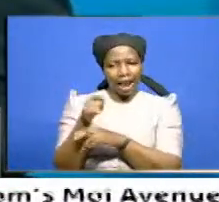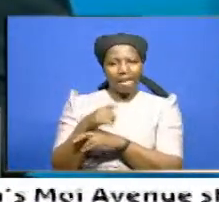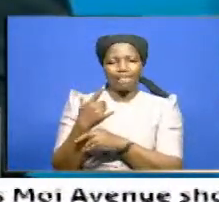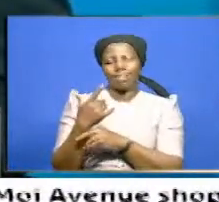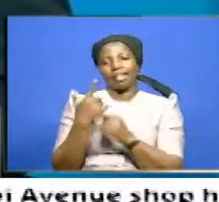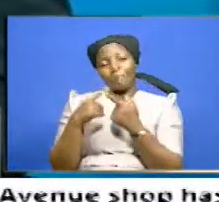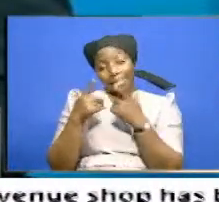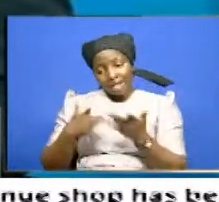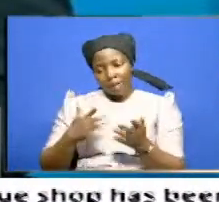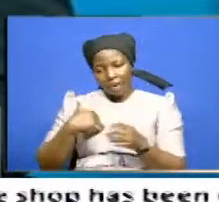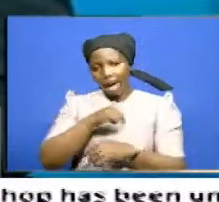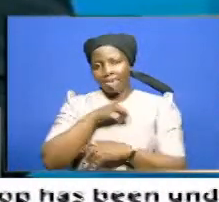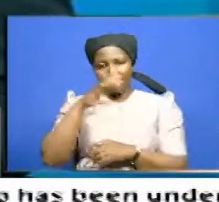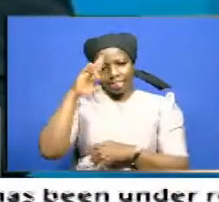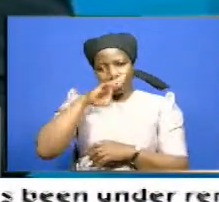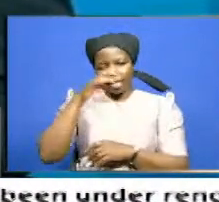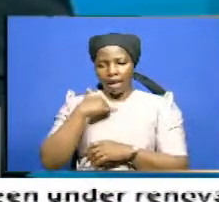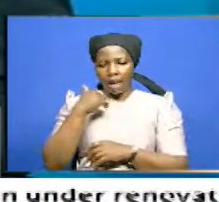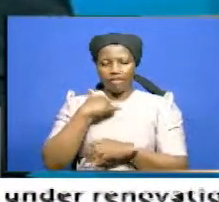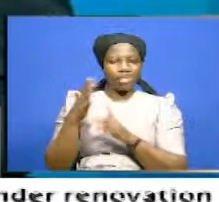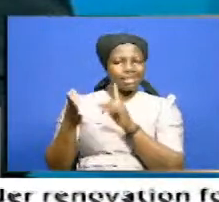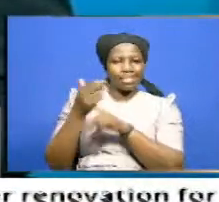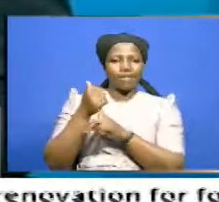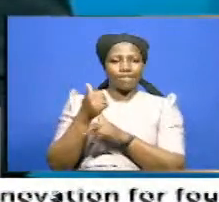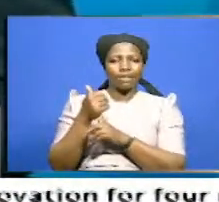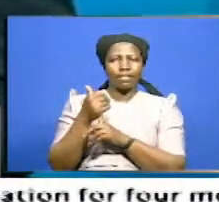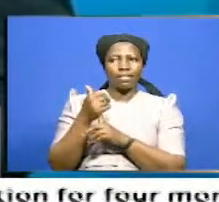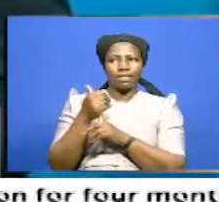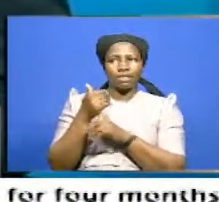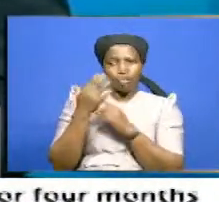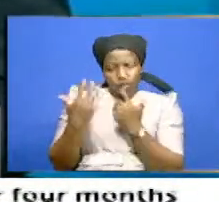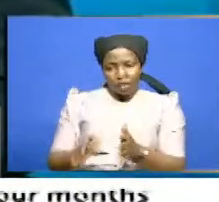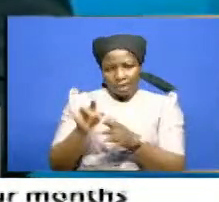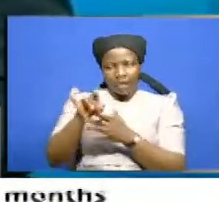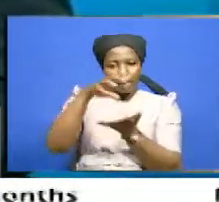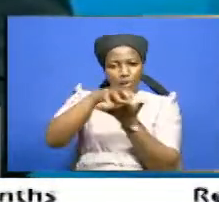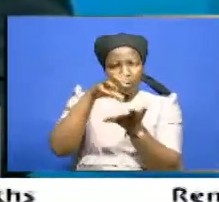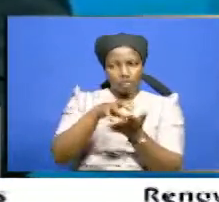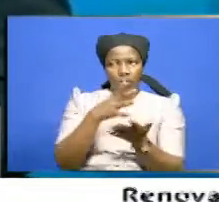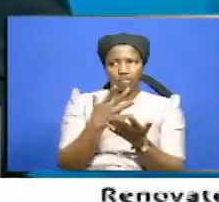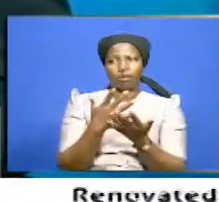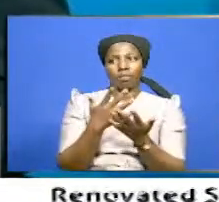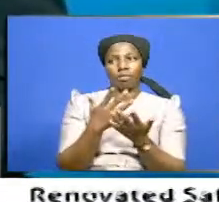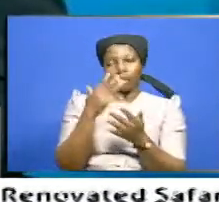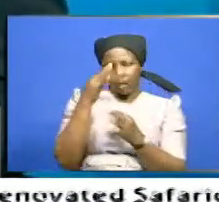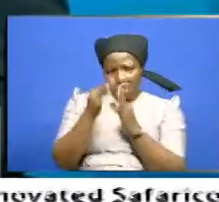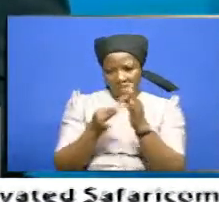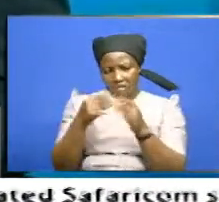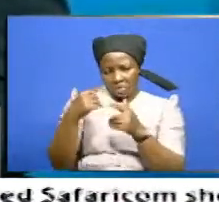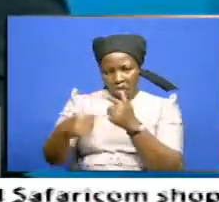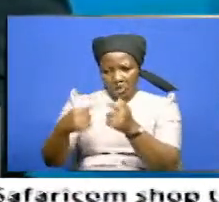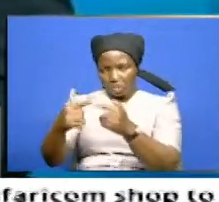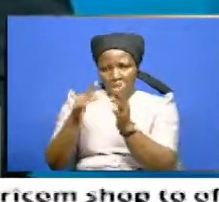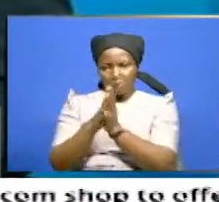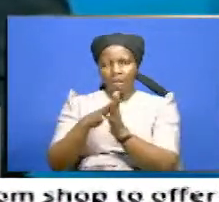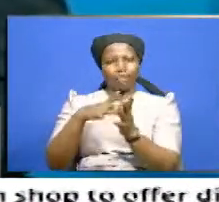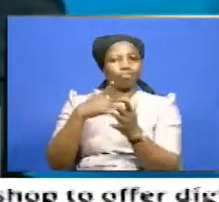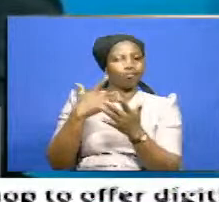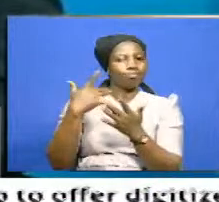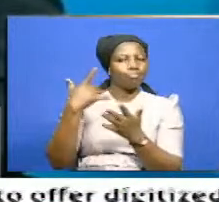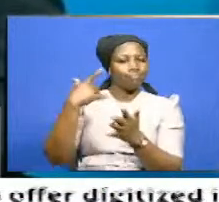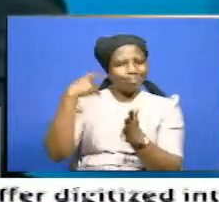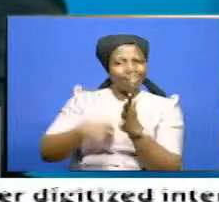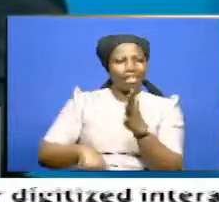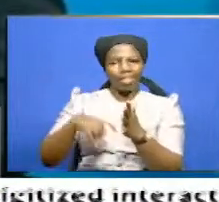risk of losing that position of 76 out of 158 if we continue with the regressive tax regimes,